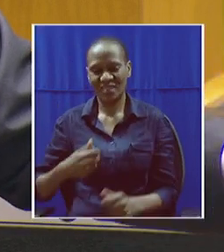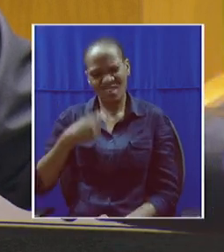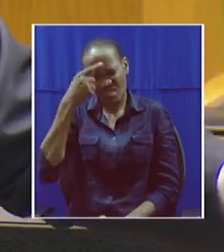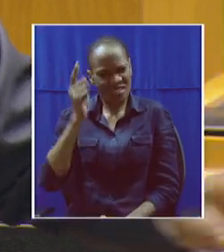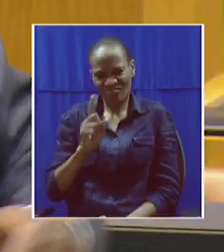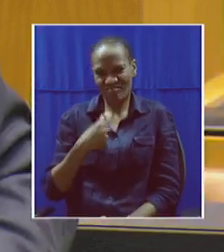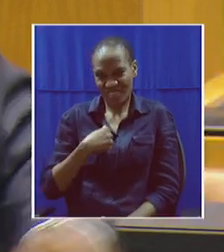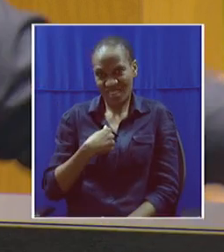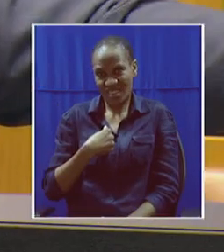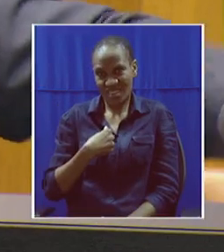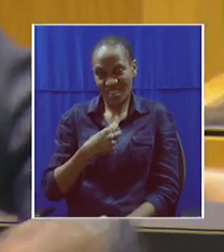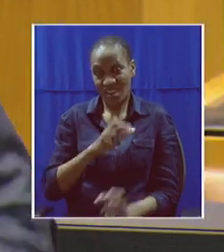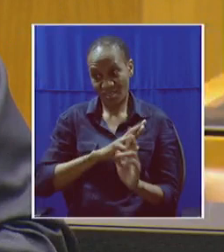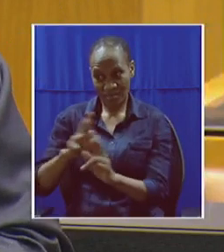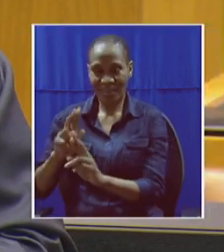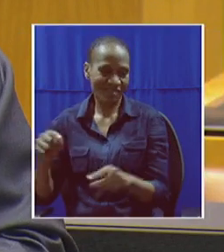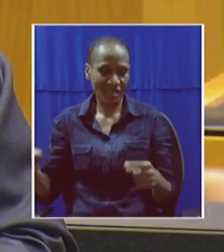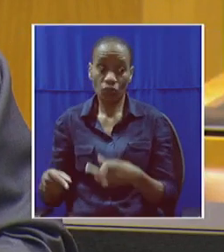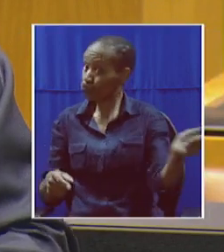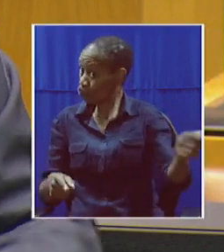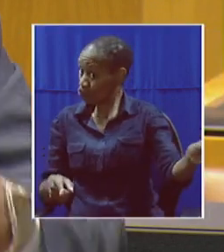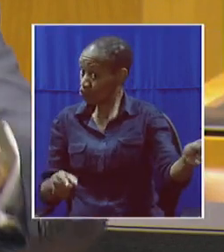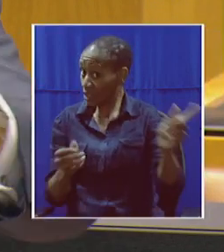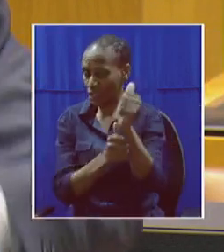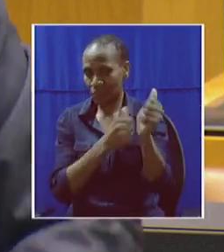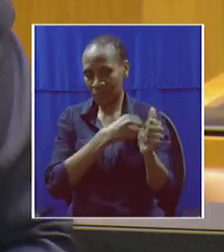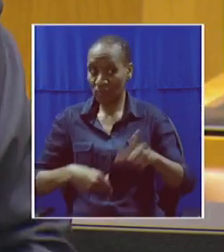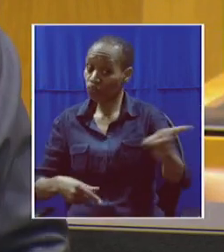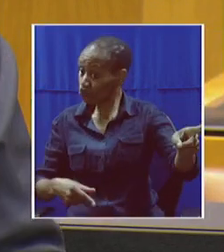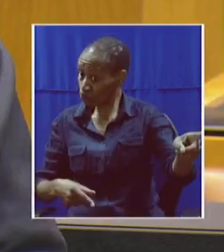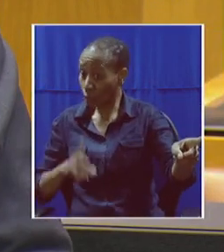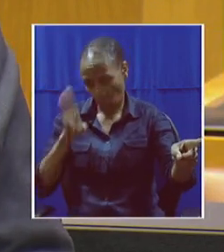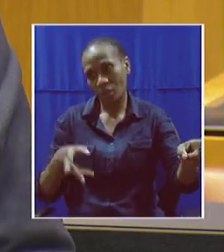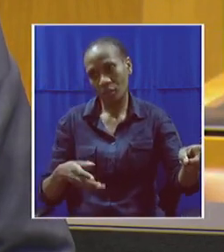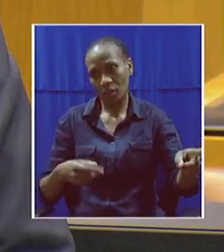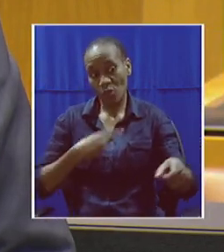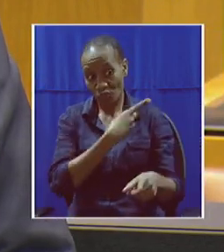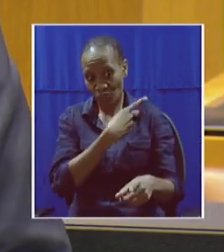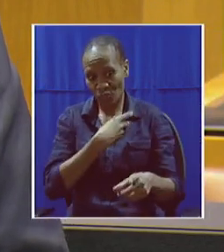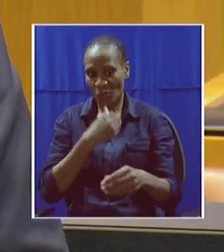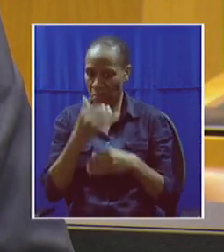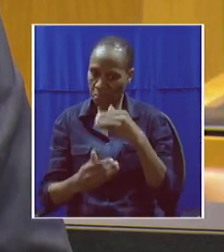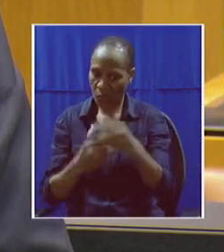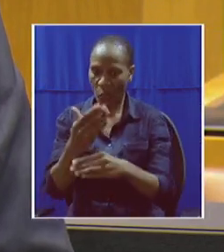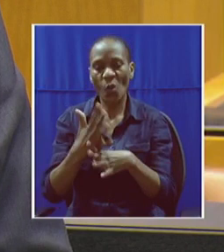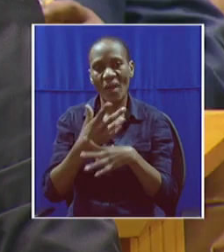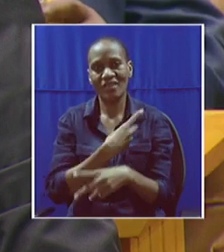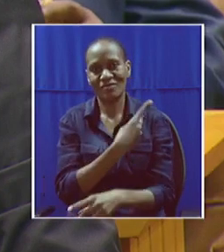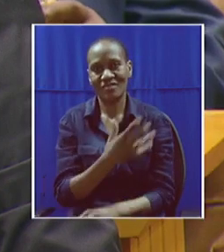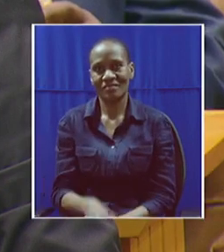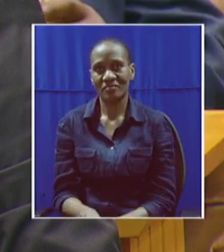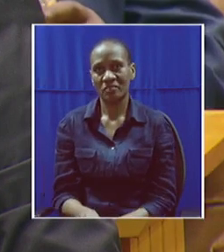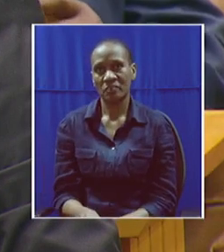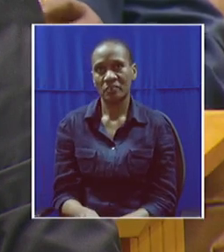to to do that but he he will we we're making progress uh in that direction I